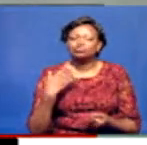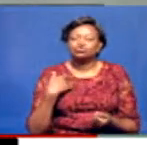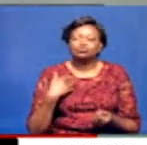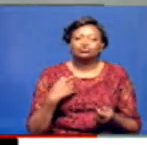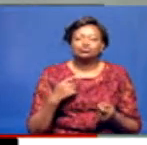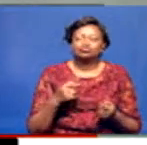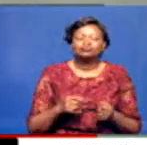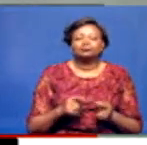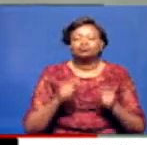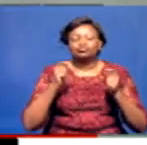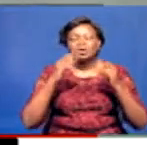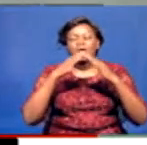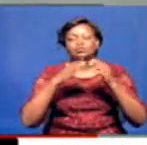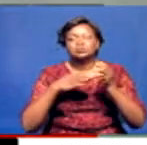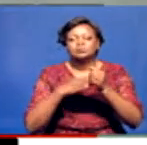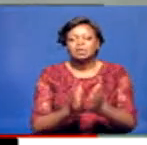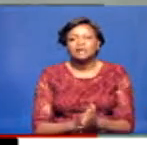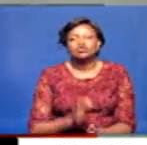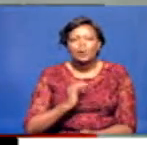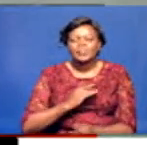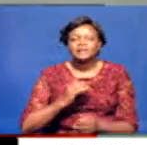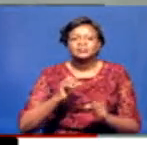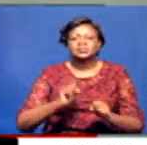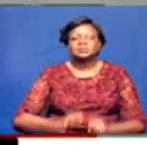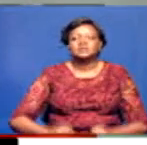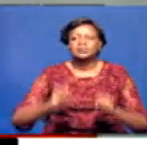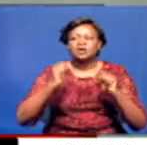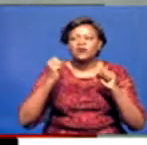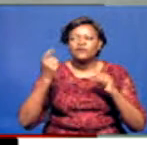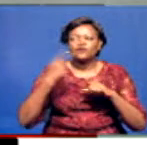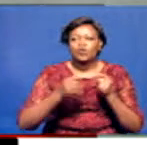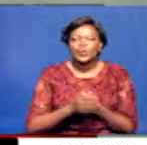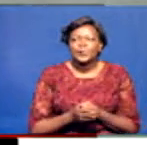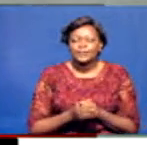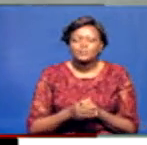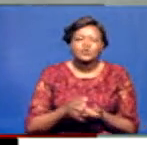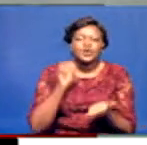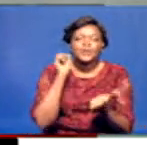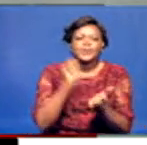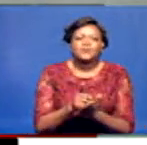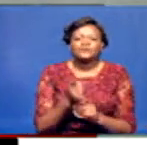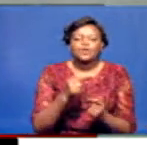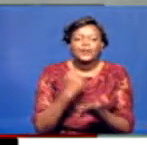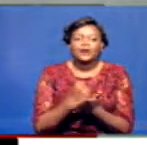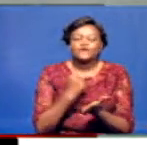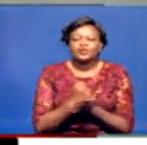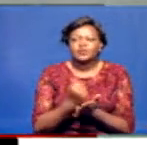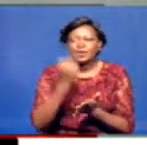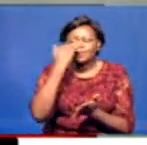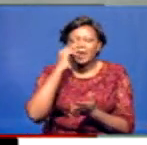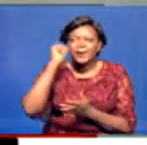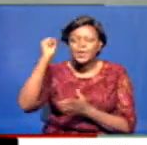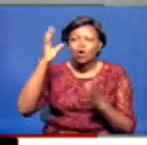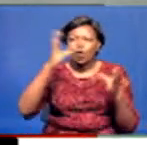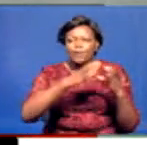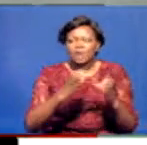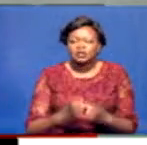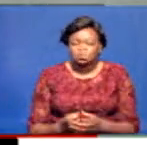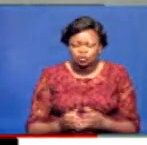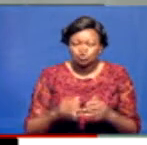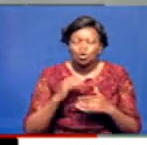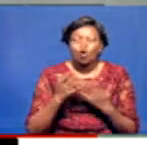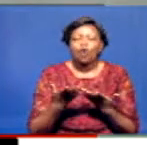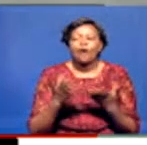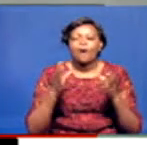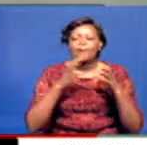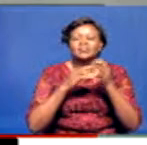leadership and committee chairs from abrupt and unprocedural removal from office by political parties or party leaders. In